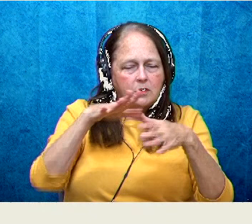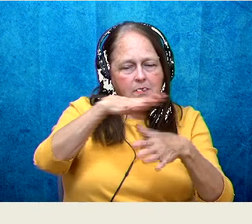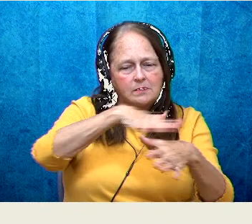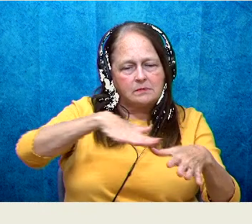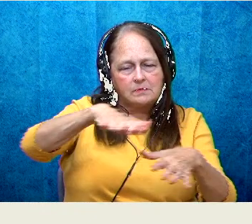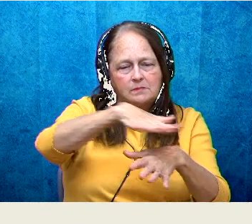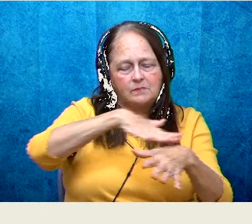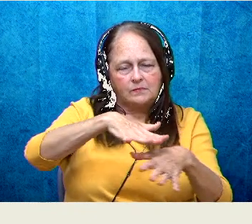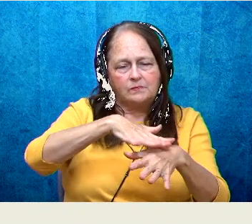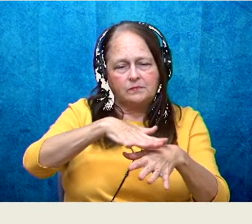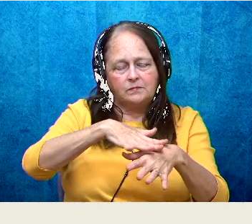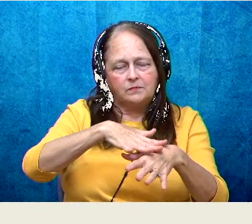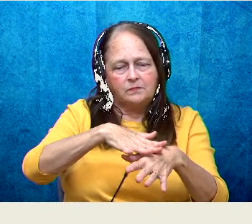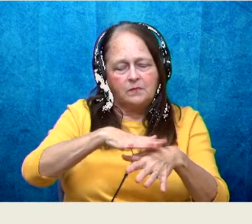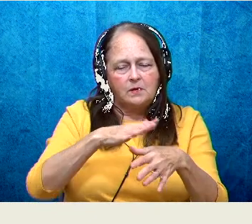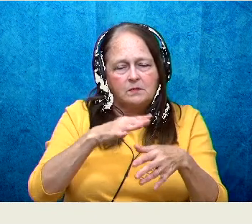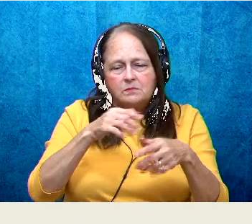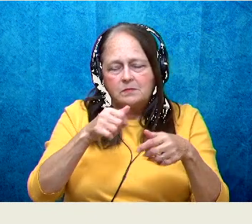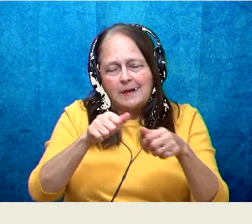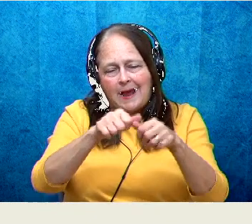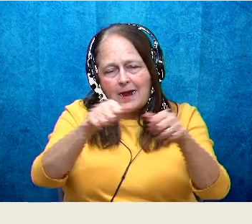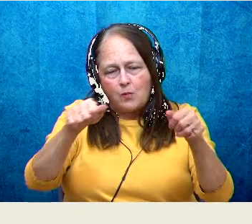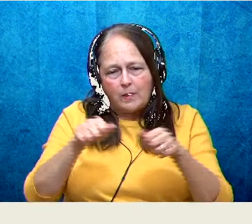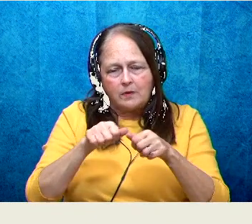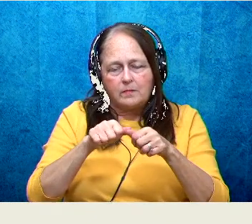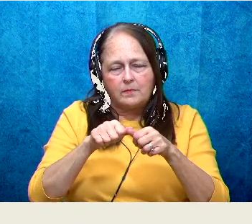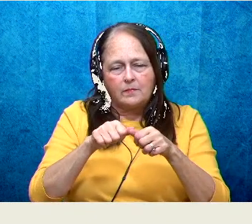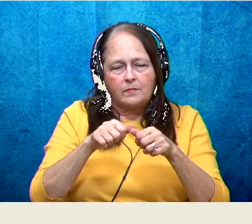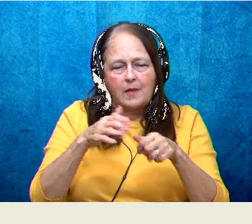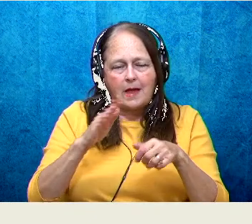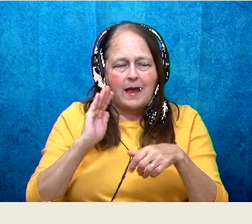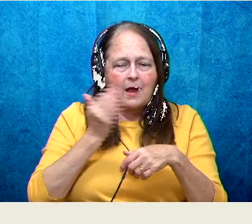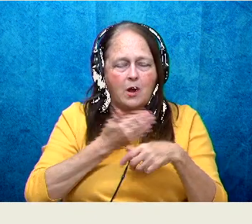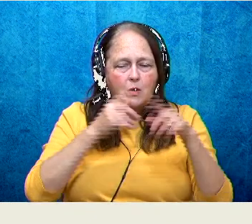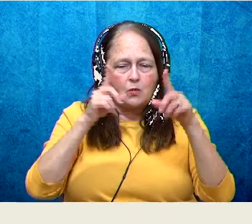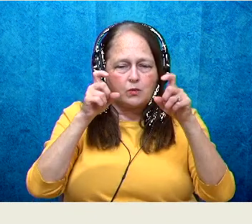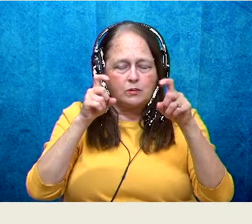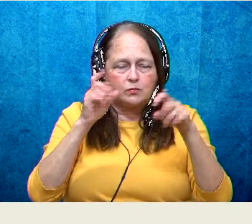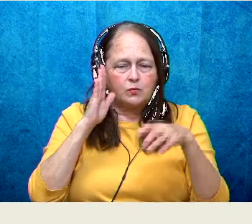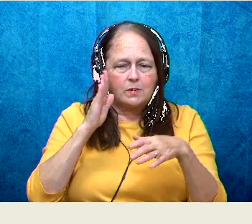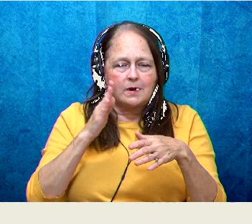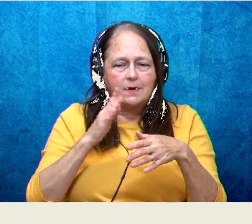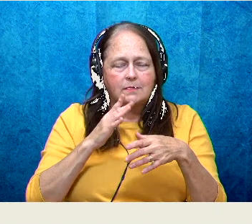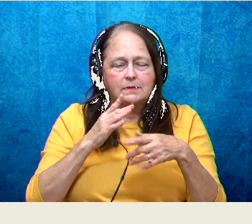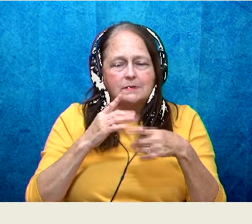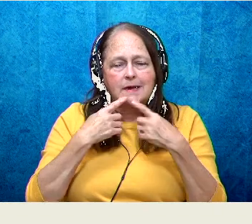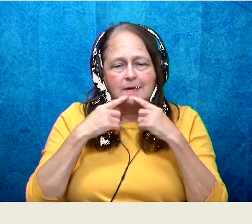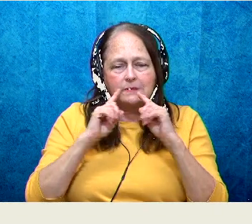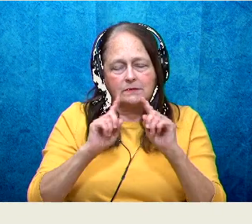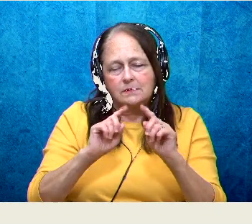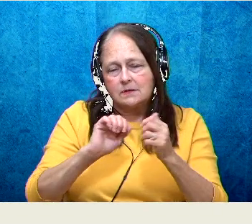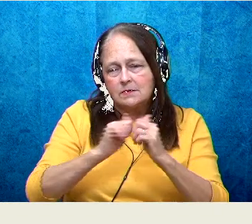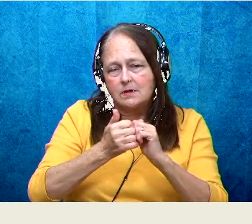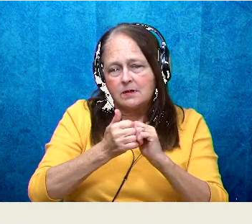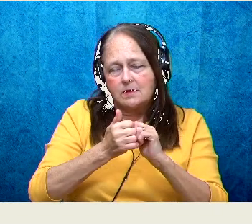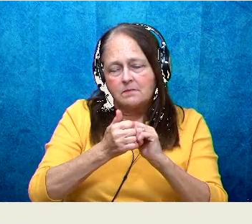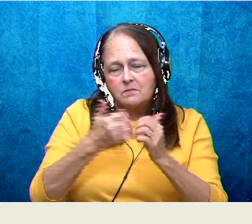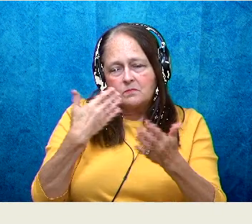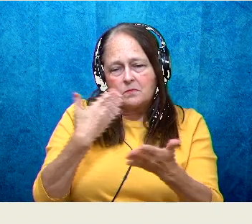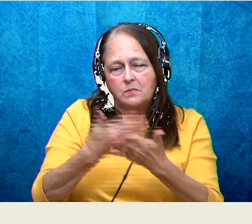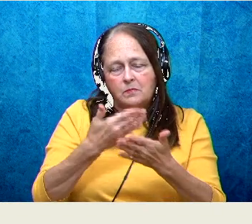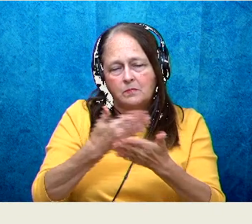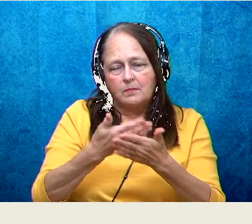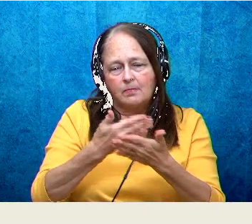of Russia and the Eurasian republics. Our essential question that we're going to try to answer today is, how does that physical